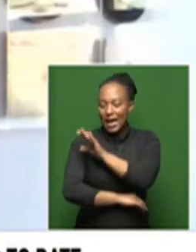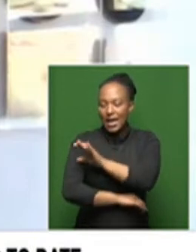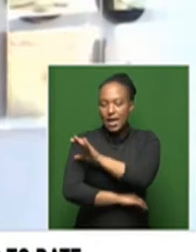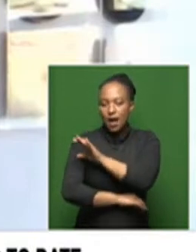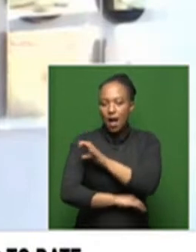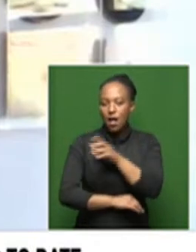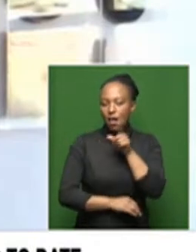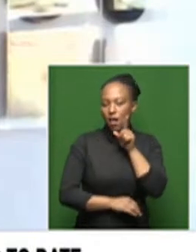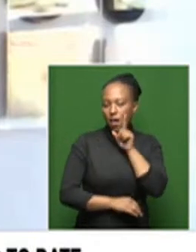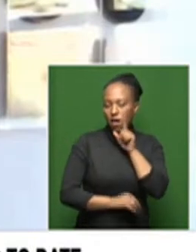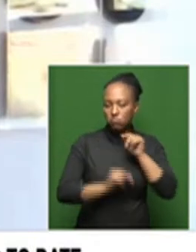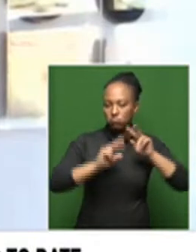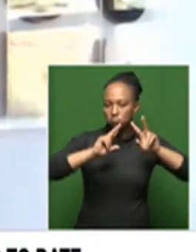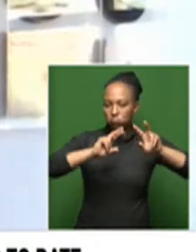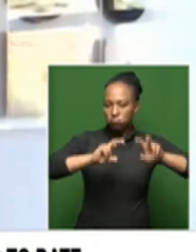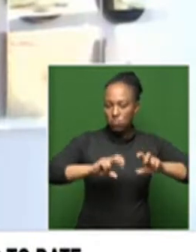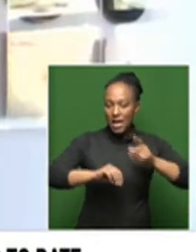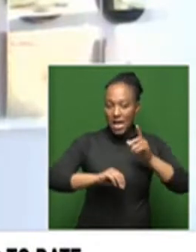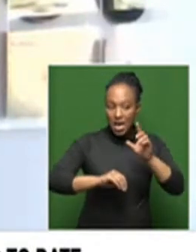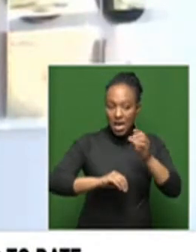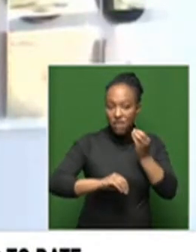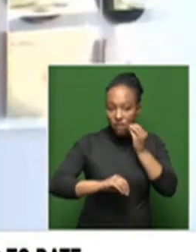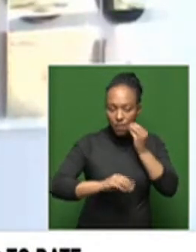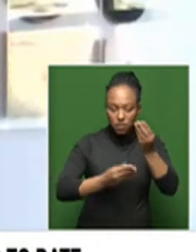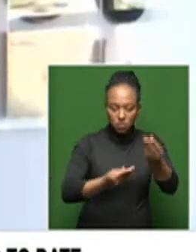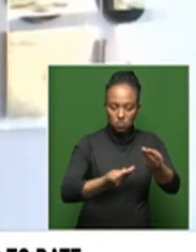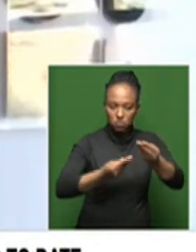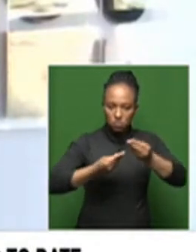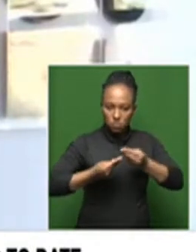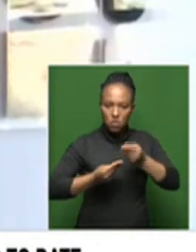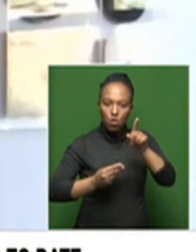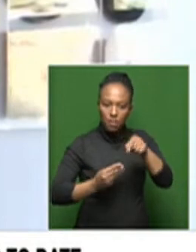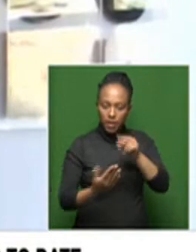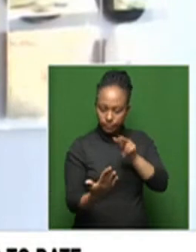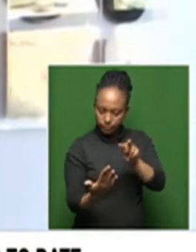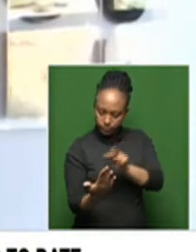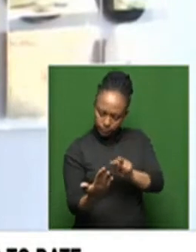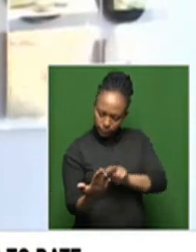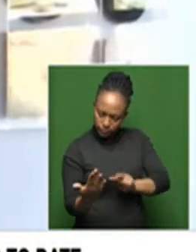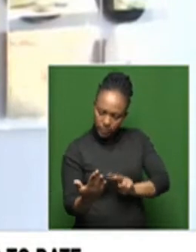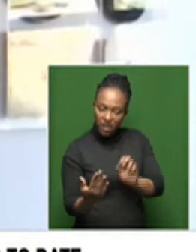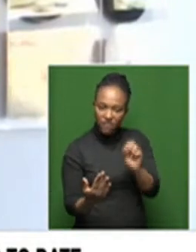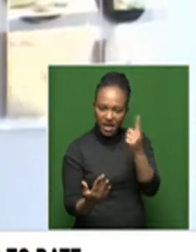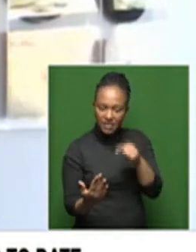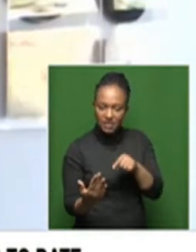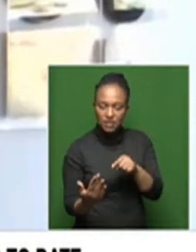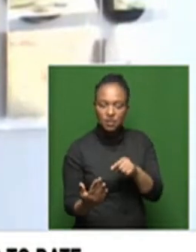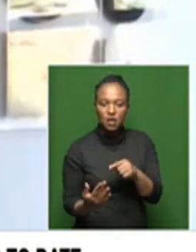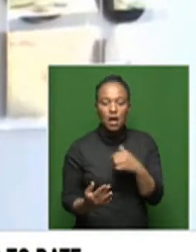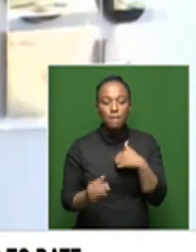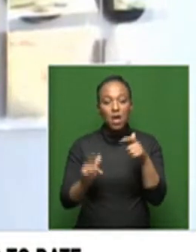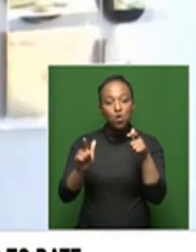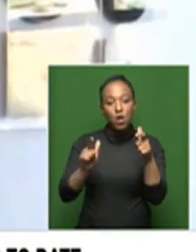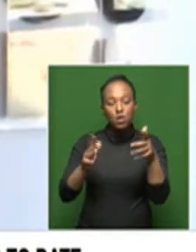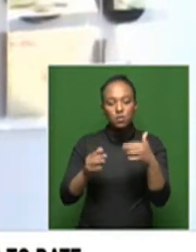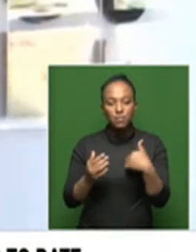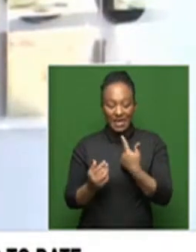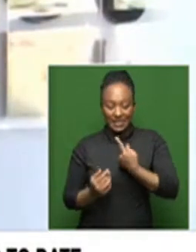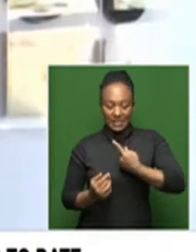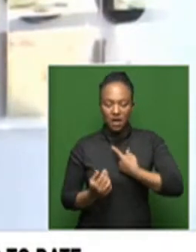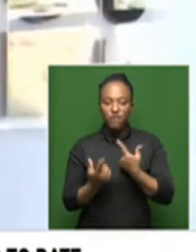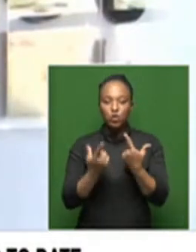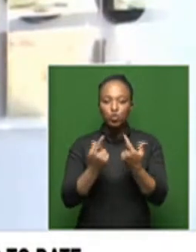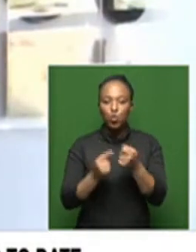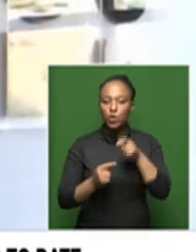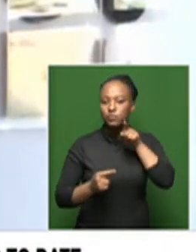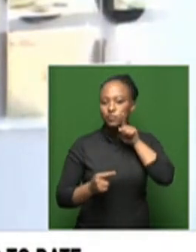that's presented to us. So the drug regulator doesn't itself do clinical trials. We